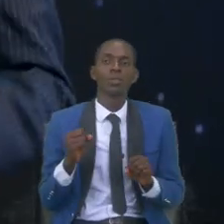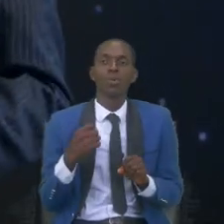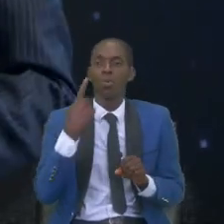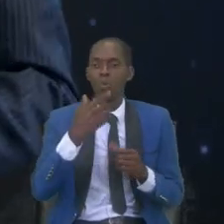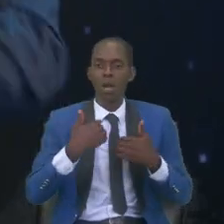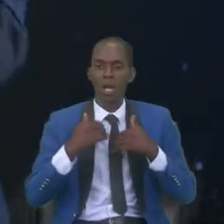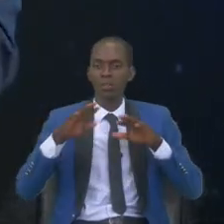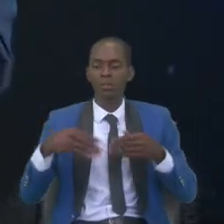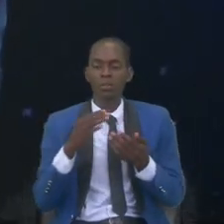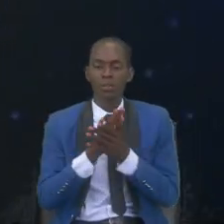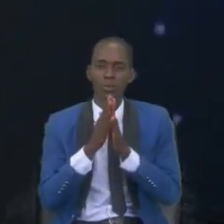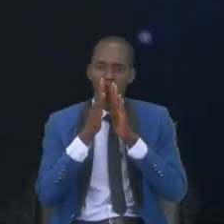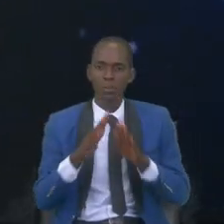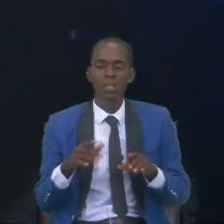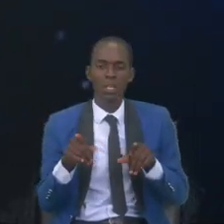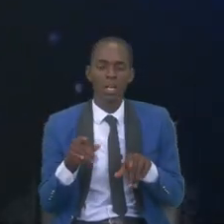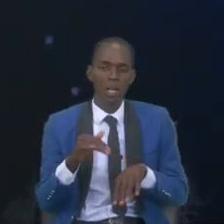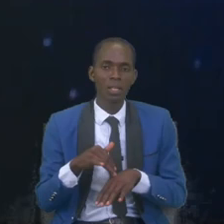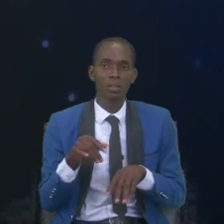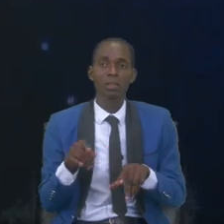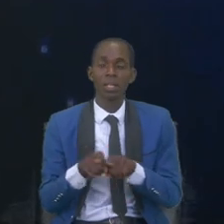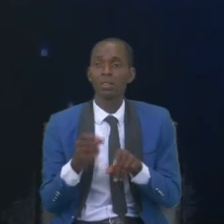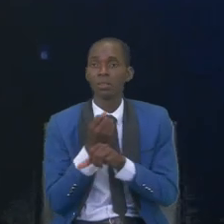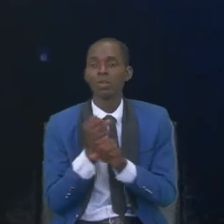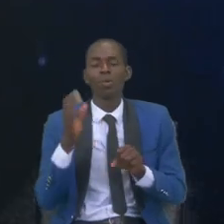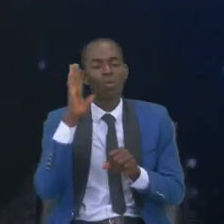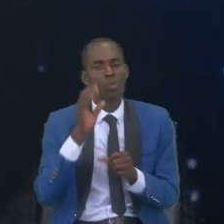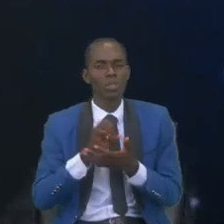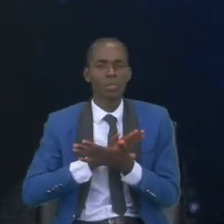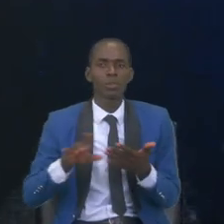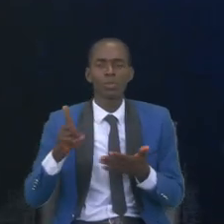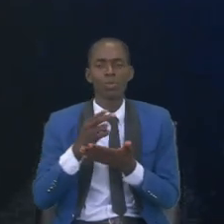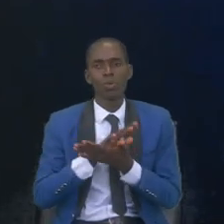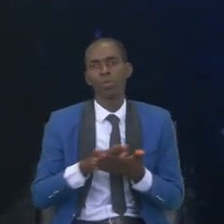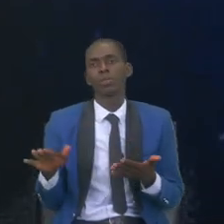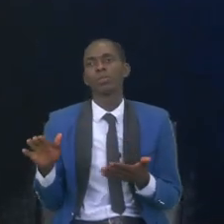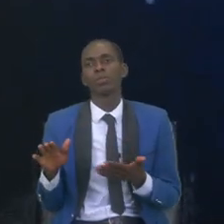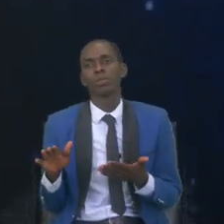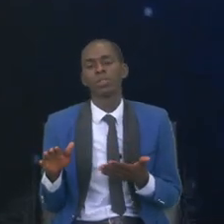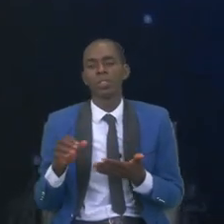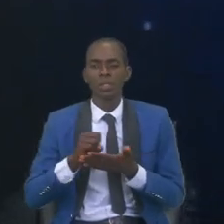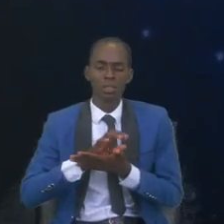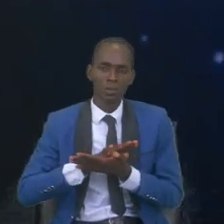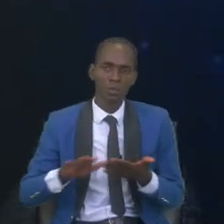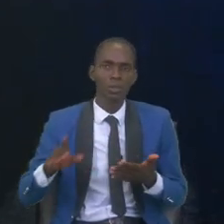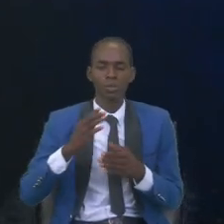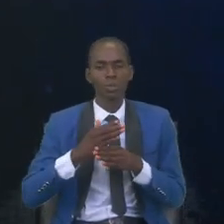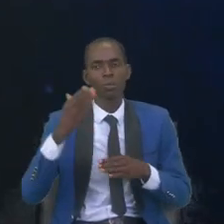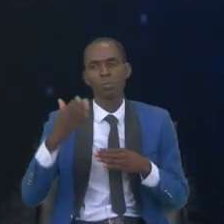at salvation, the God of peace will sanctify you wholly. Sanctify you